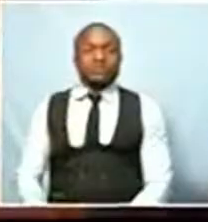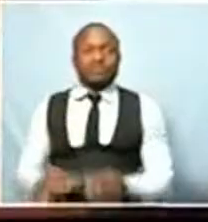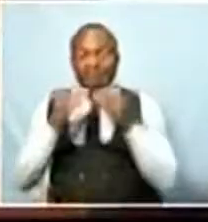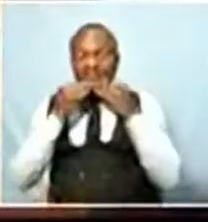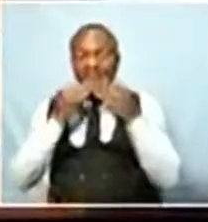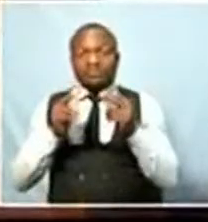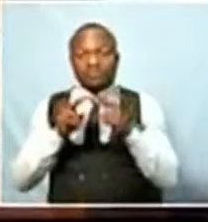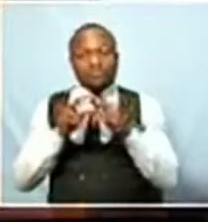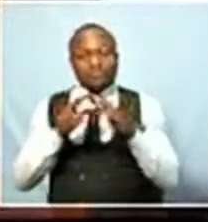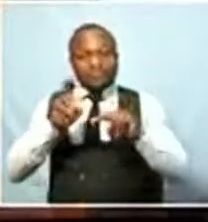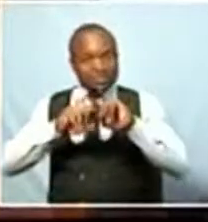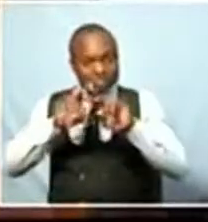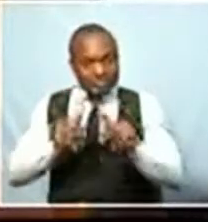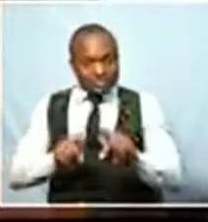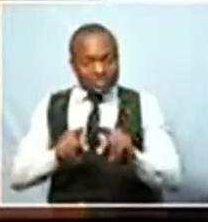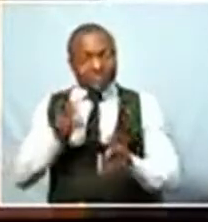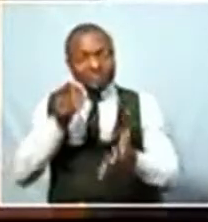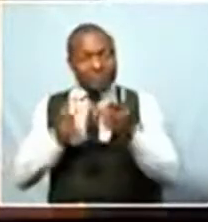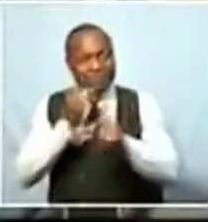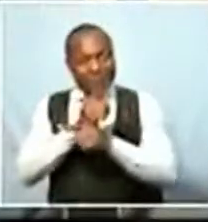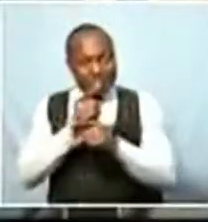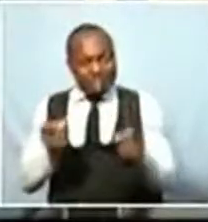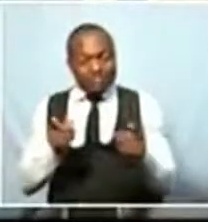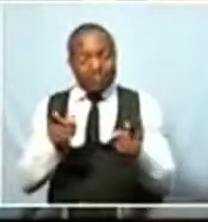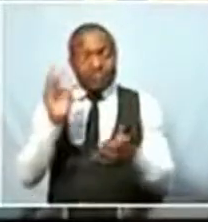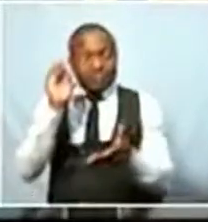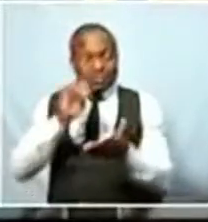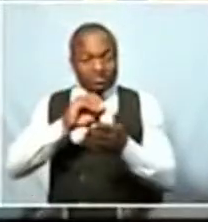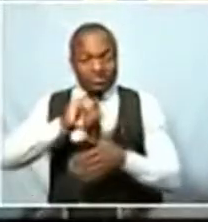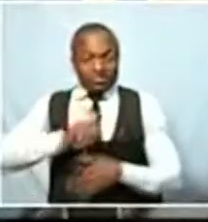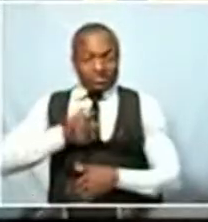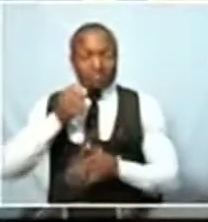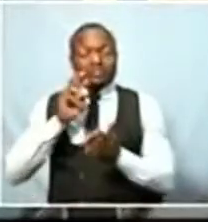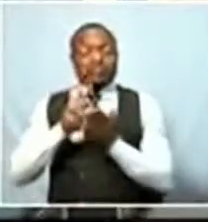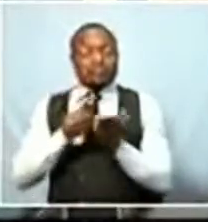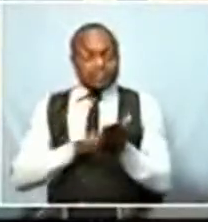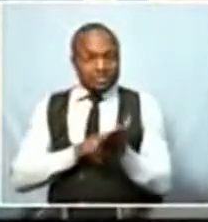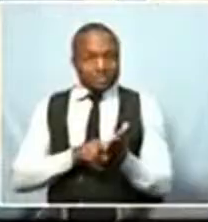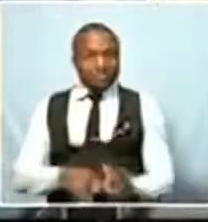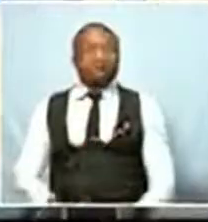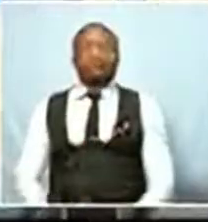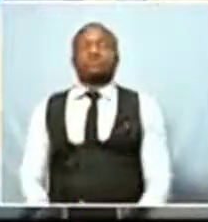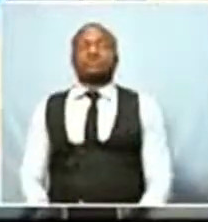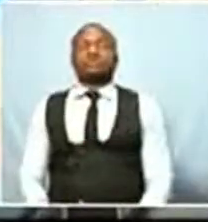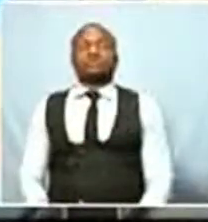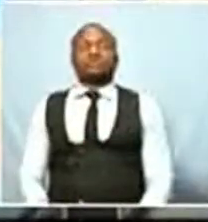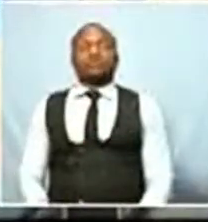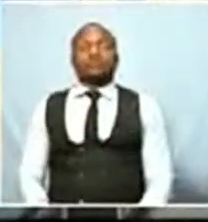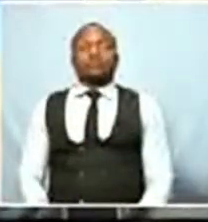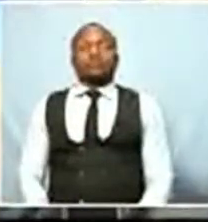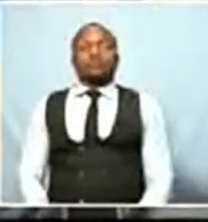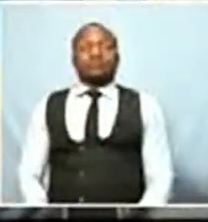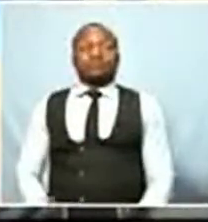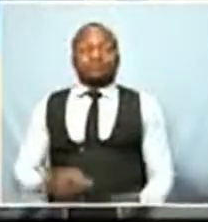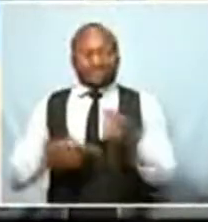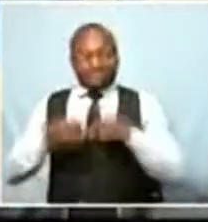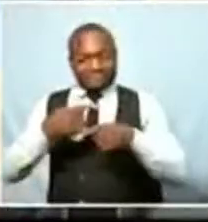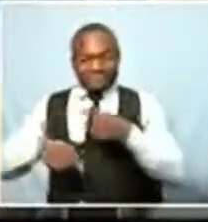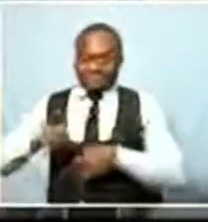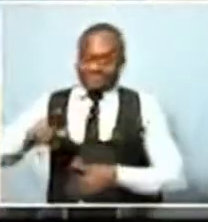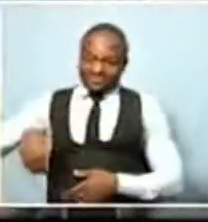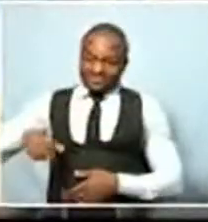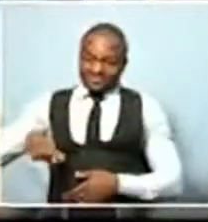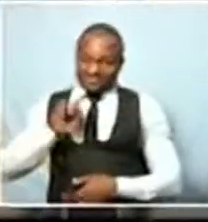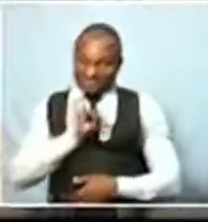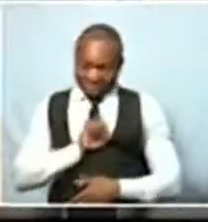Thanks so much, Chair, and maybe just to press myself on record, I apologize for coming a bit slightly